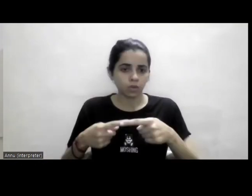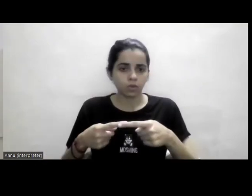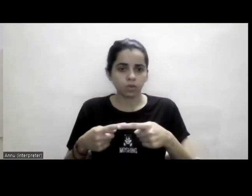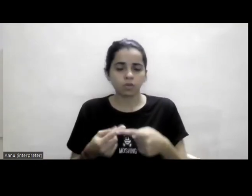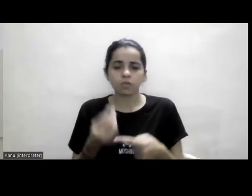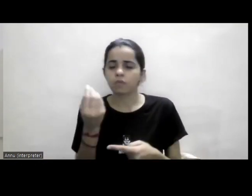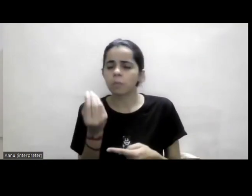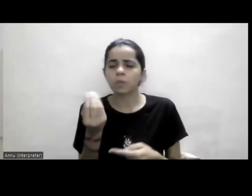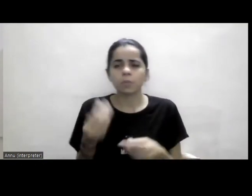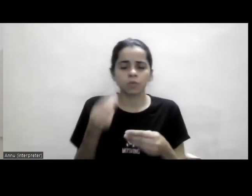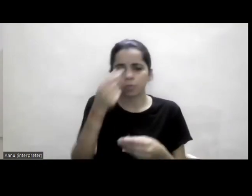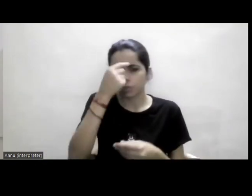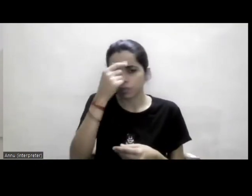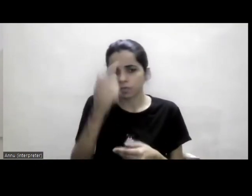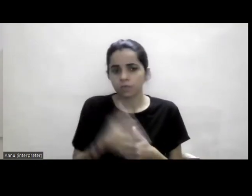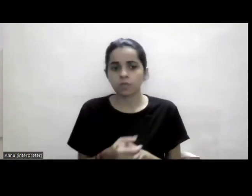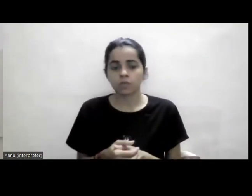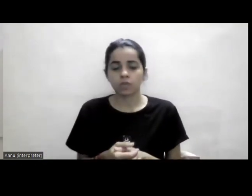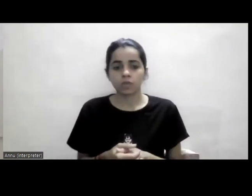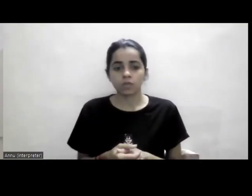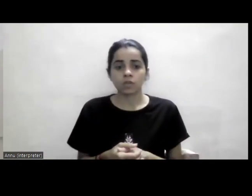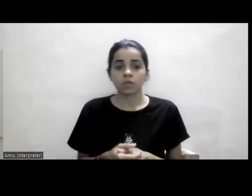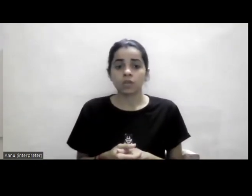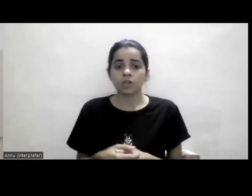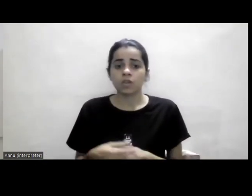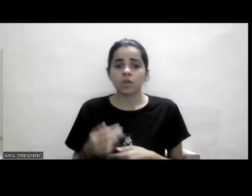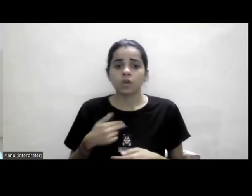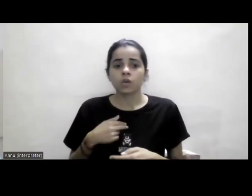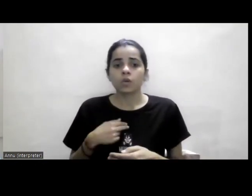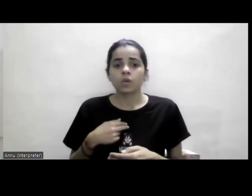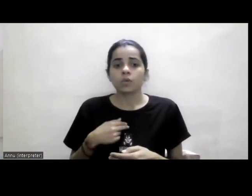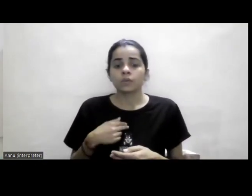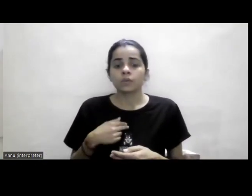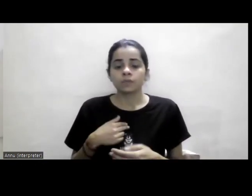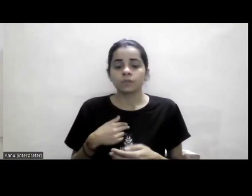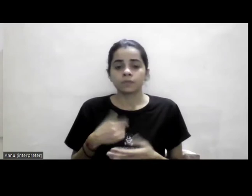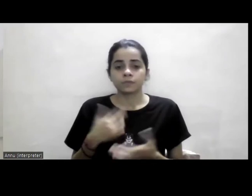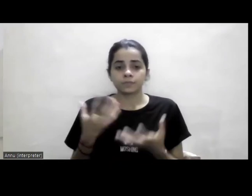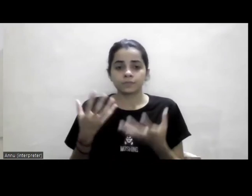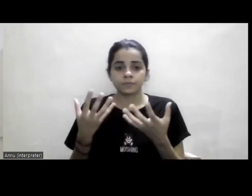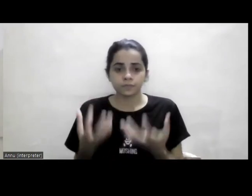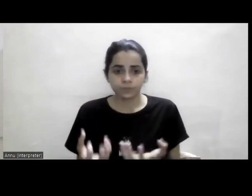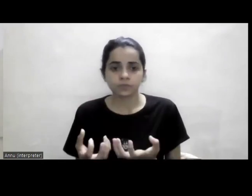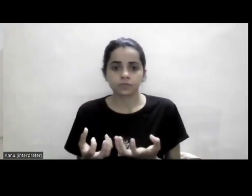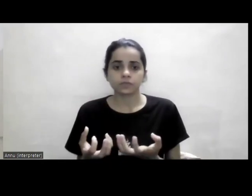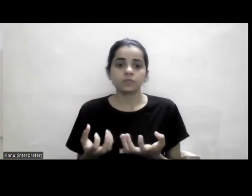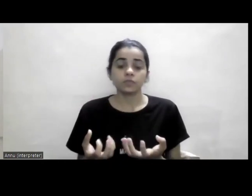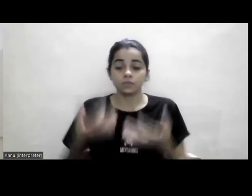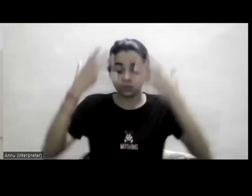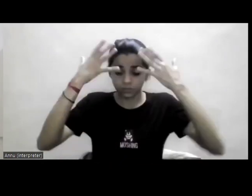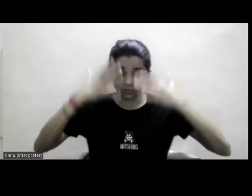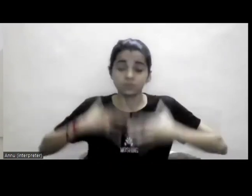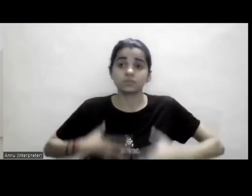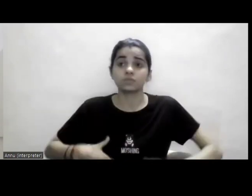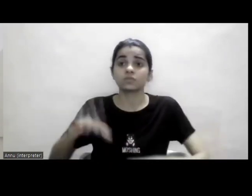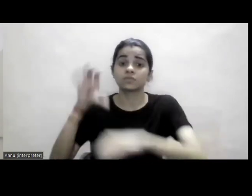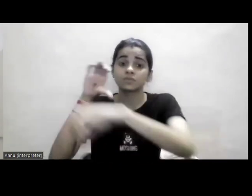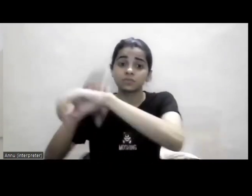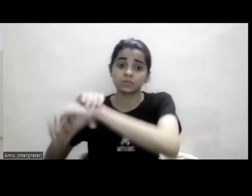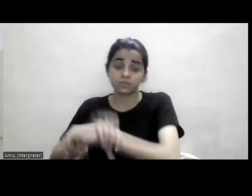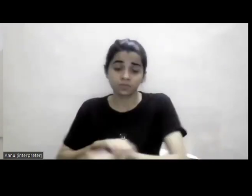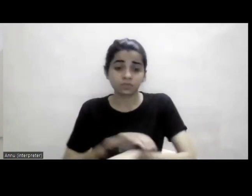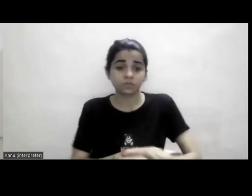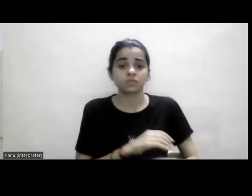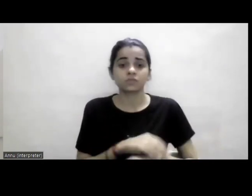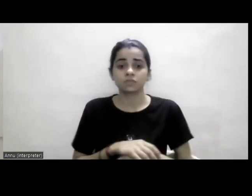in a while, then we also need to take into consideration that we are dealing with the invisibility of that, right? So